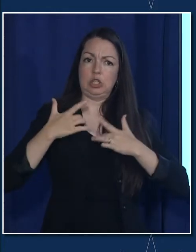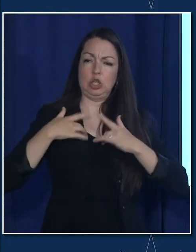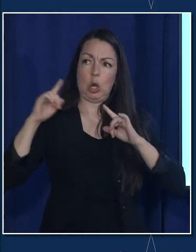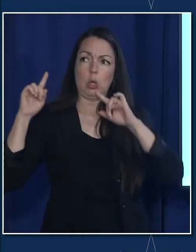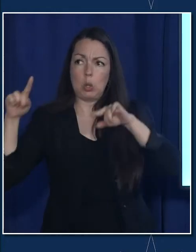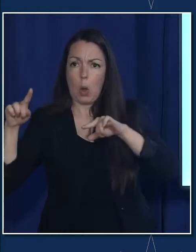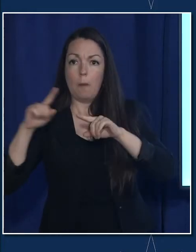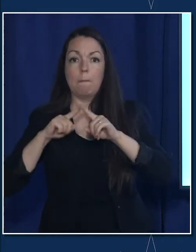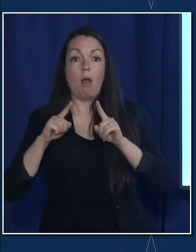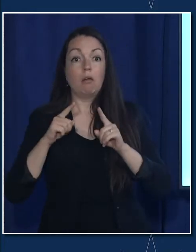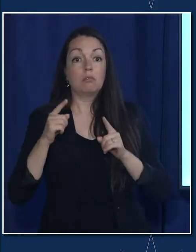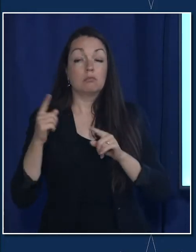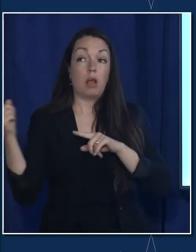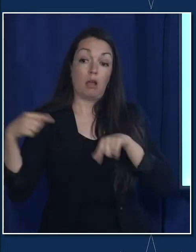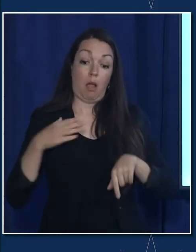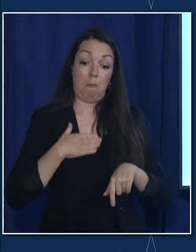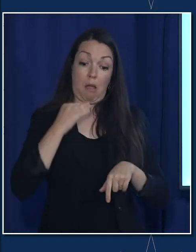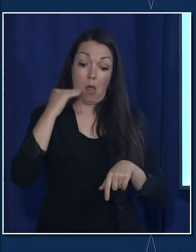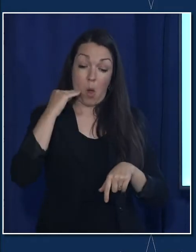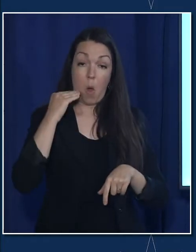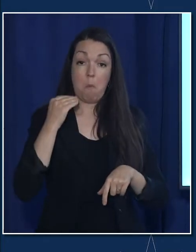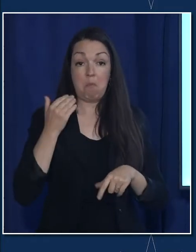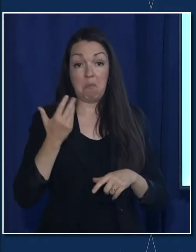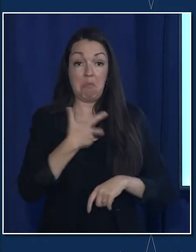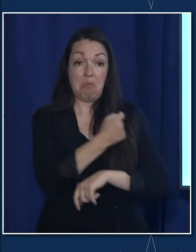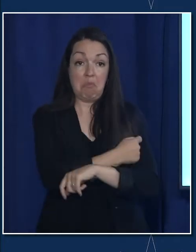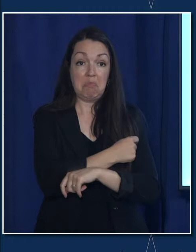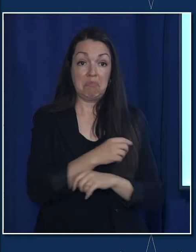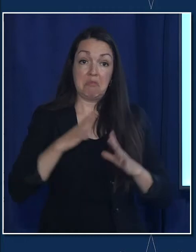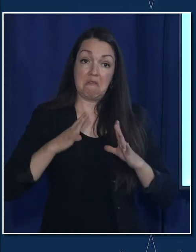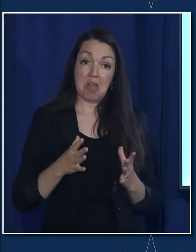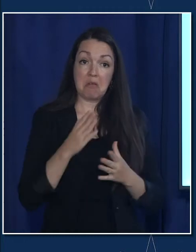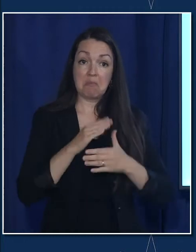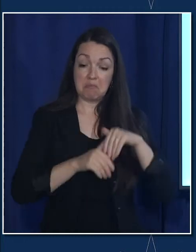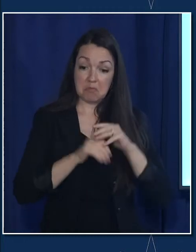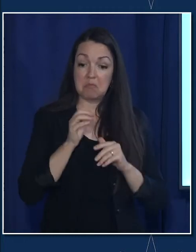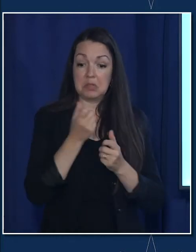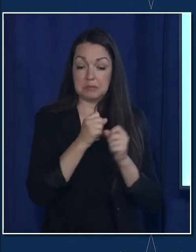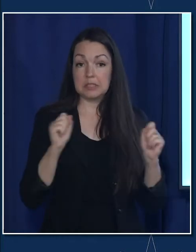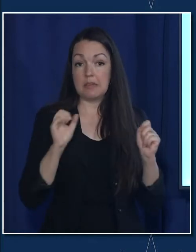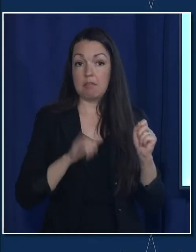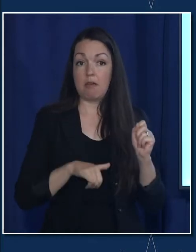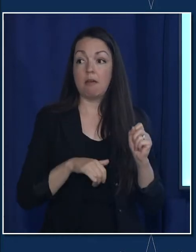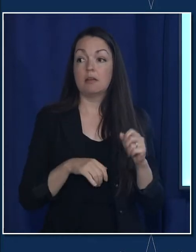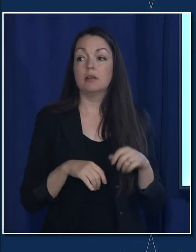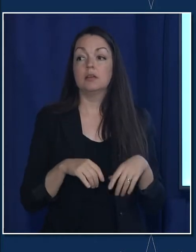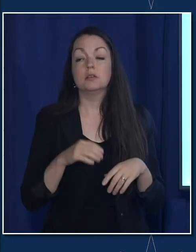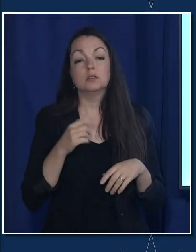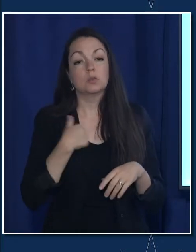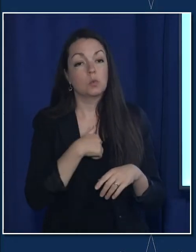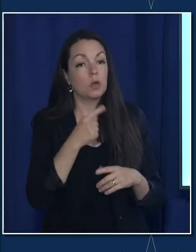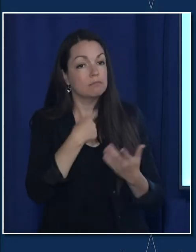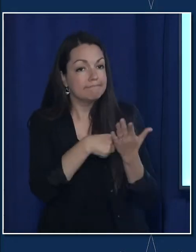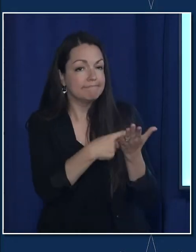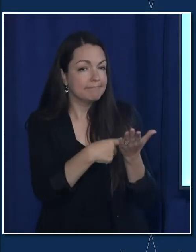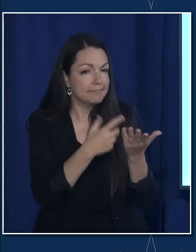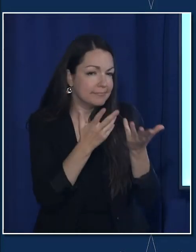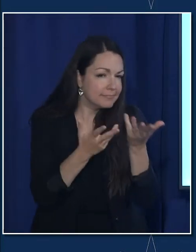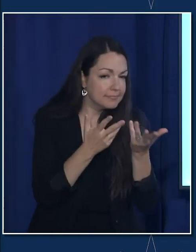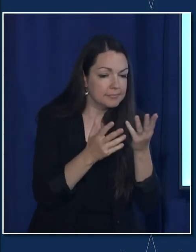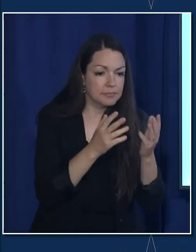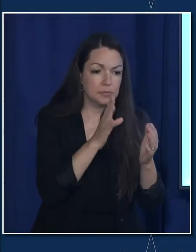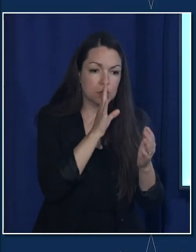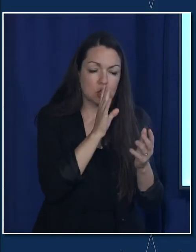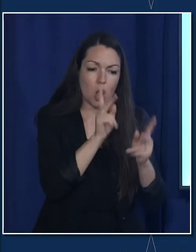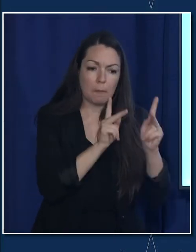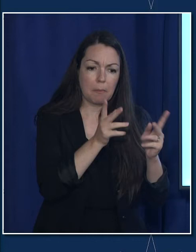vaccine at home in some cases more than maybe going to some of the community events. So we've really, as we've been talking to people in these neighborhoods, tried to